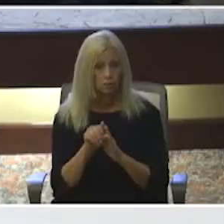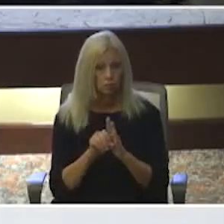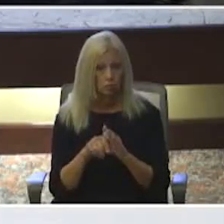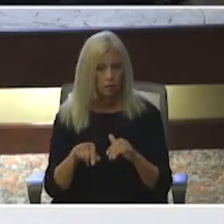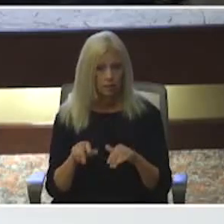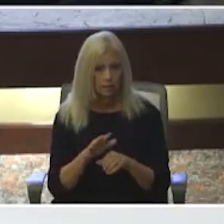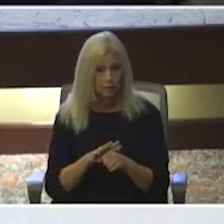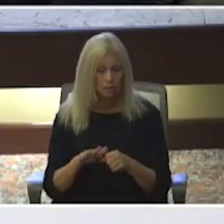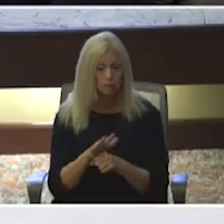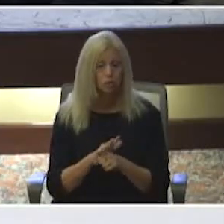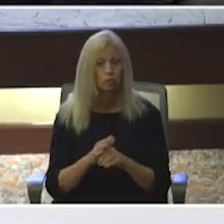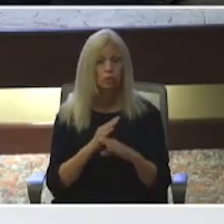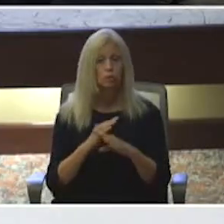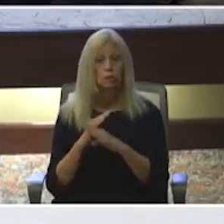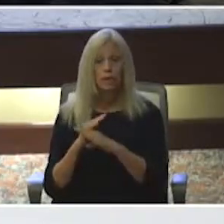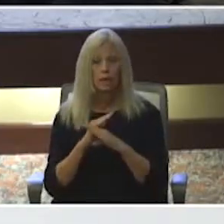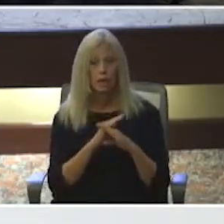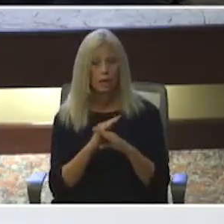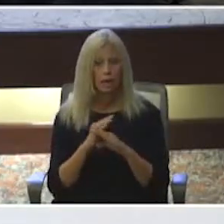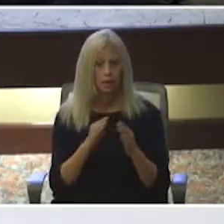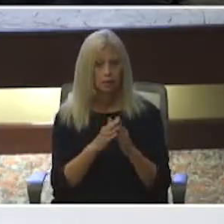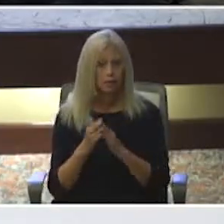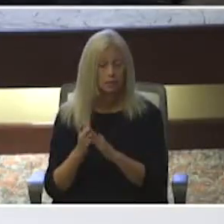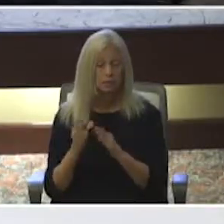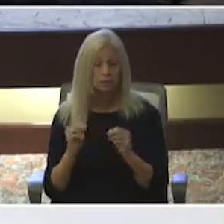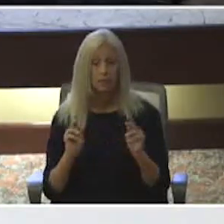help protect the city and the citizens.